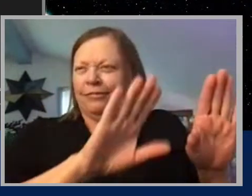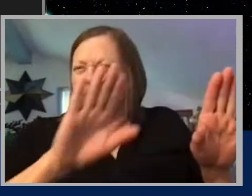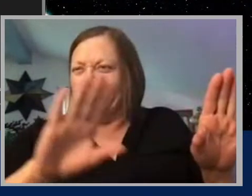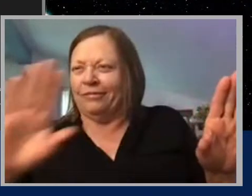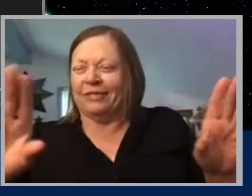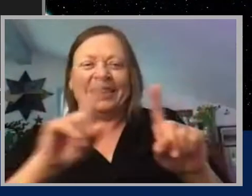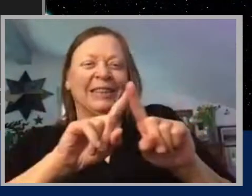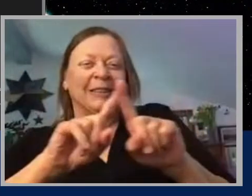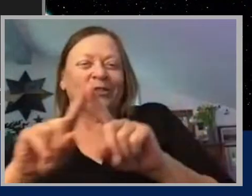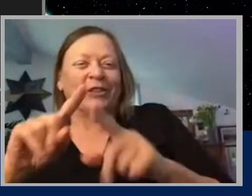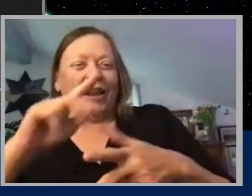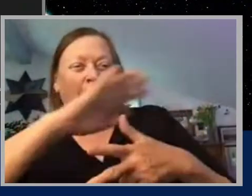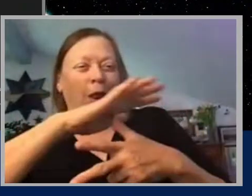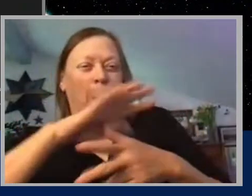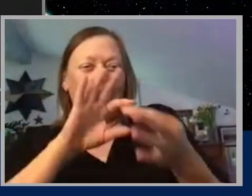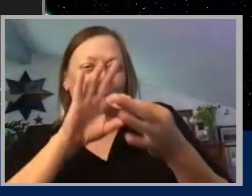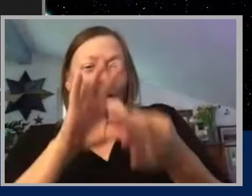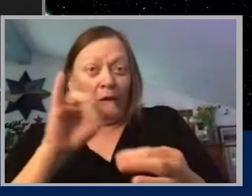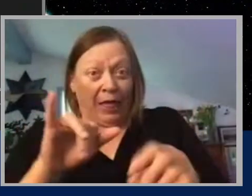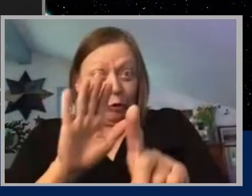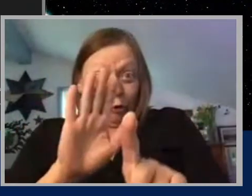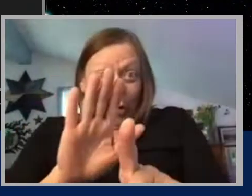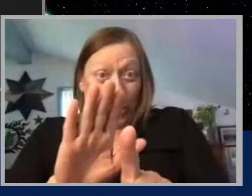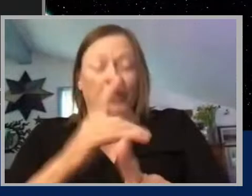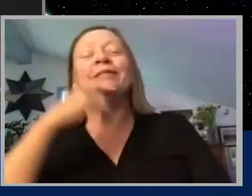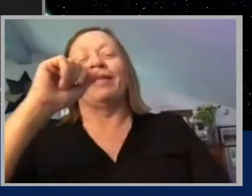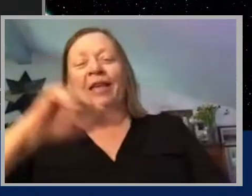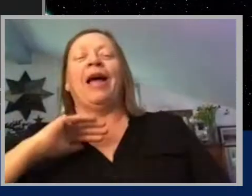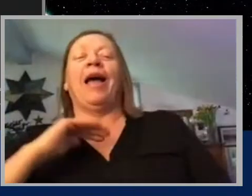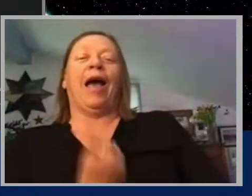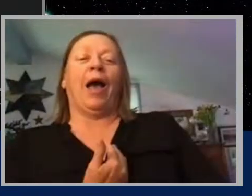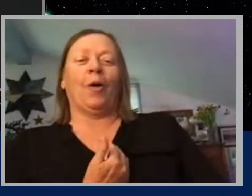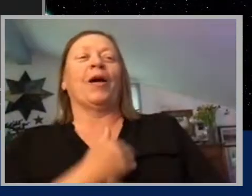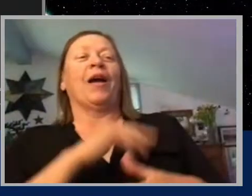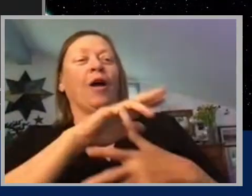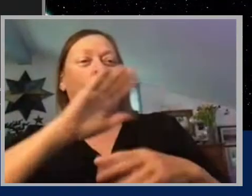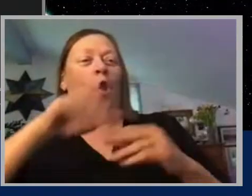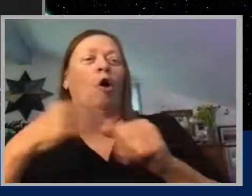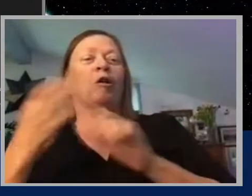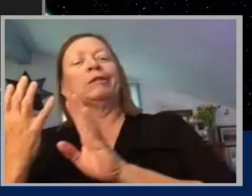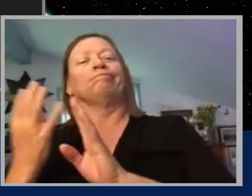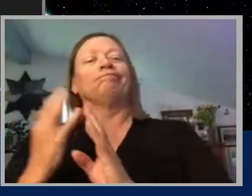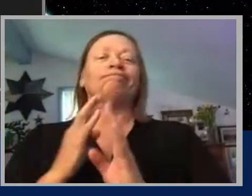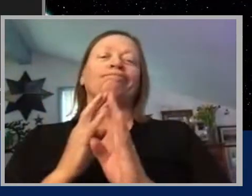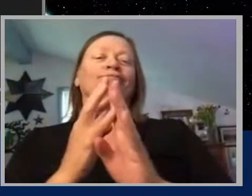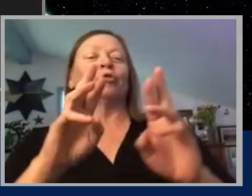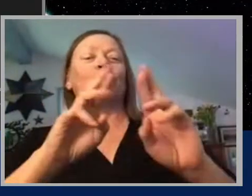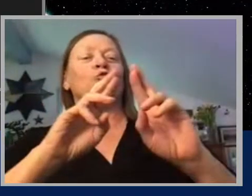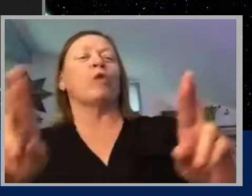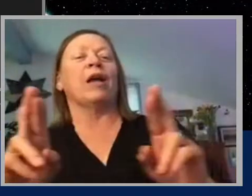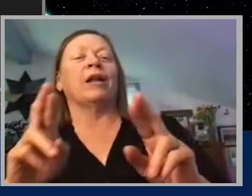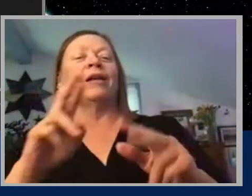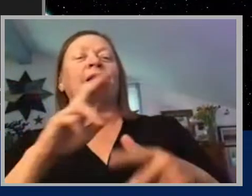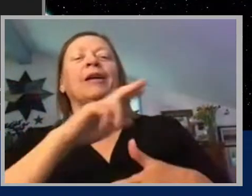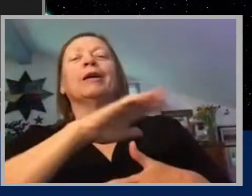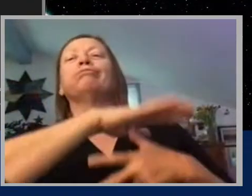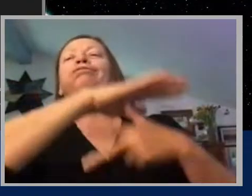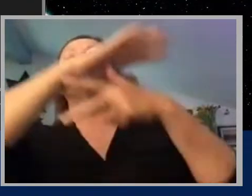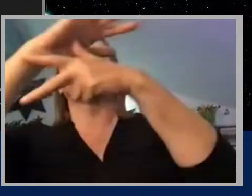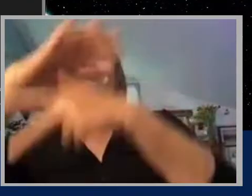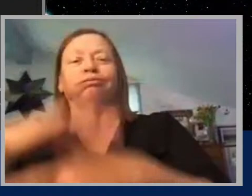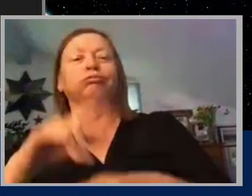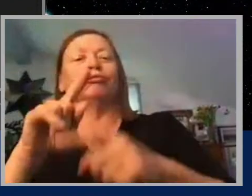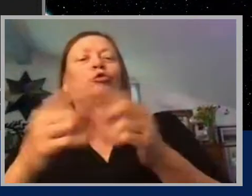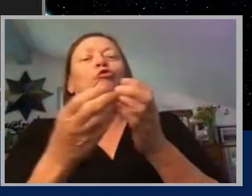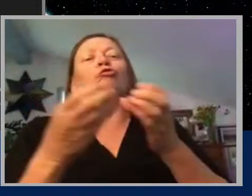I've got this helicopter. This is the right one, though, right? That's the one. Okay. Yeah, we're all getting on board prior to flying out to the recovery vessel. So those are the helicopters